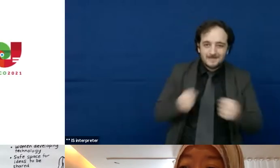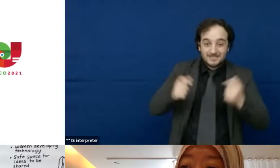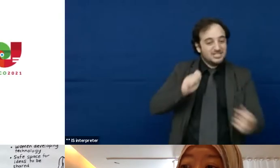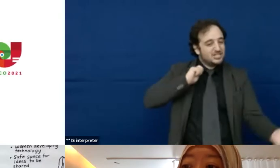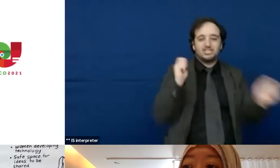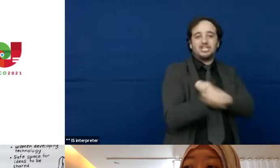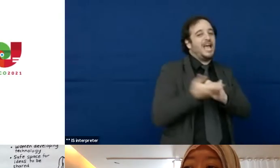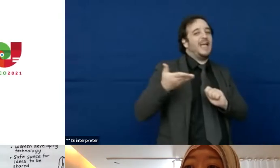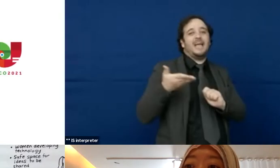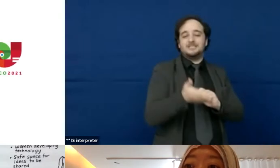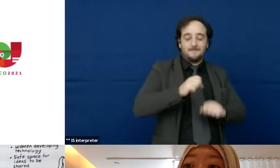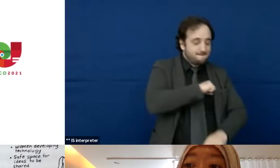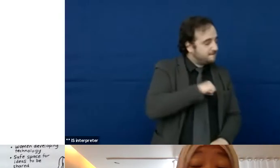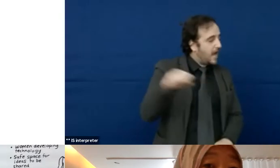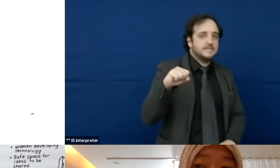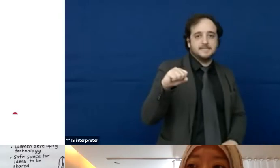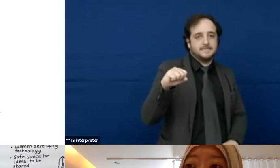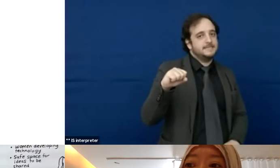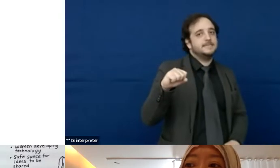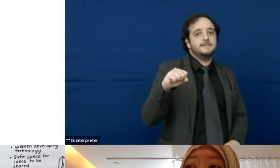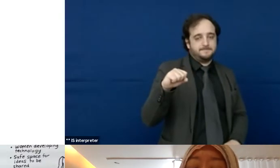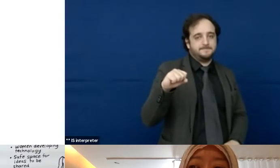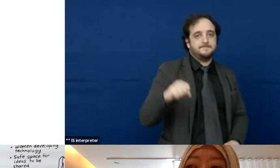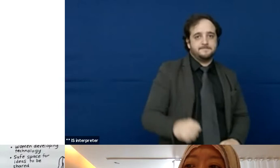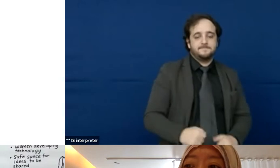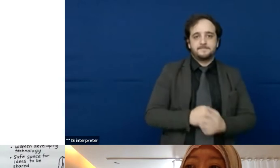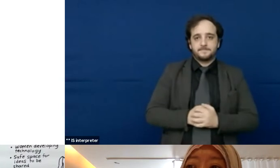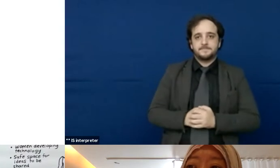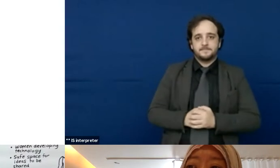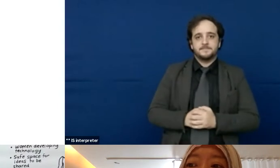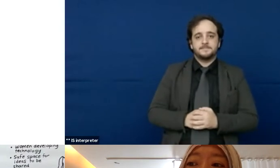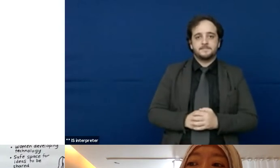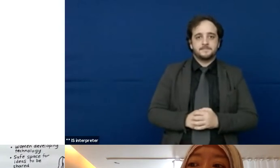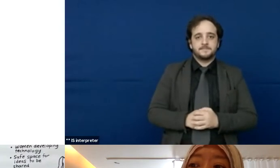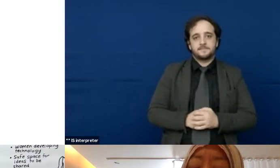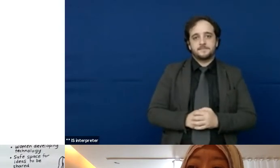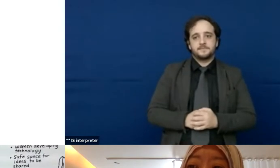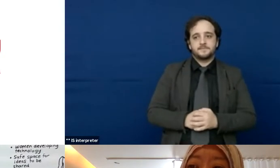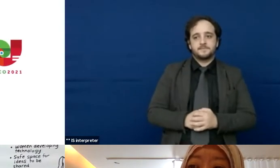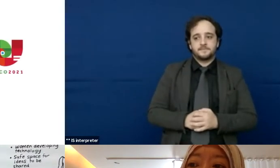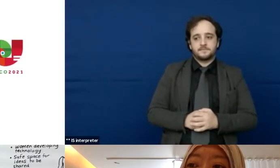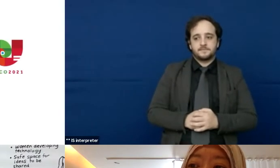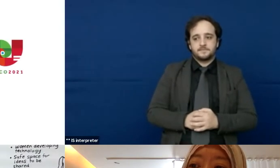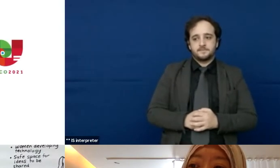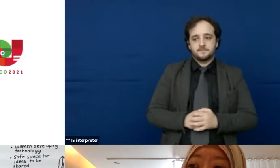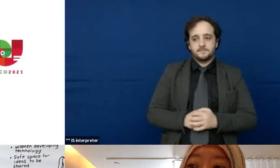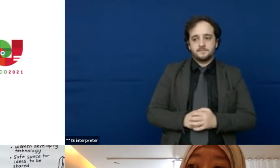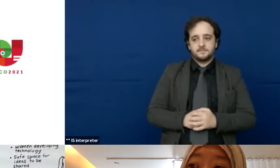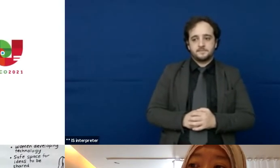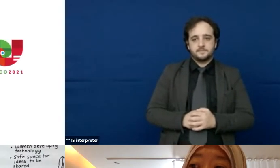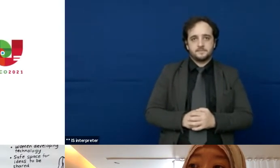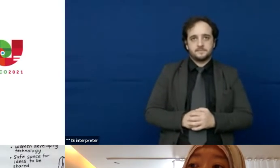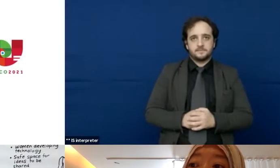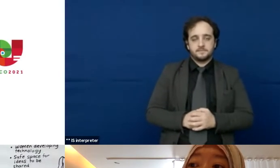group. Yeah. I totally support and like the key, the point that